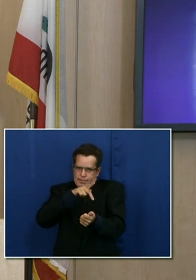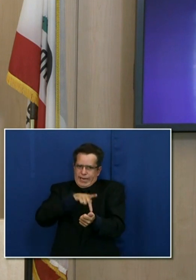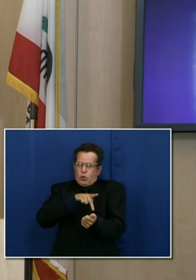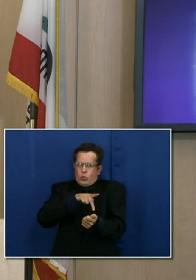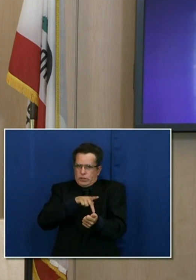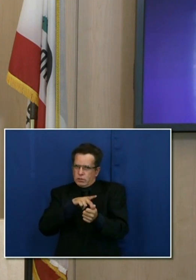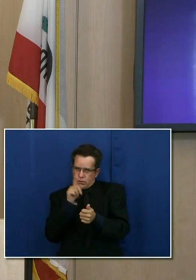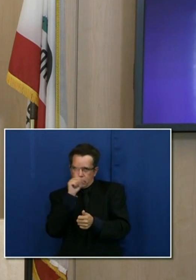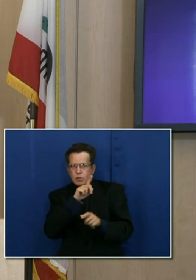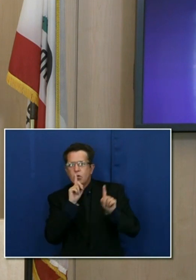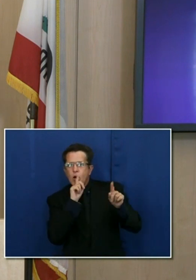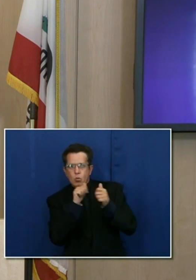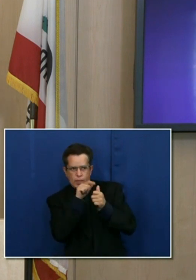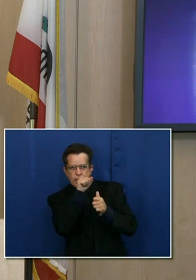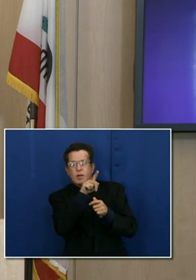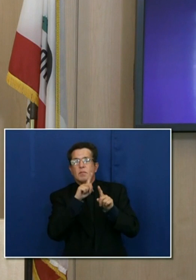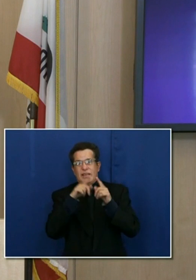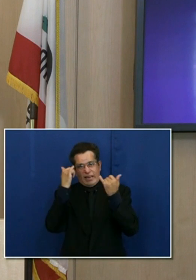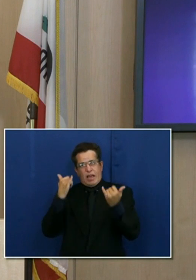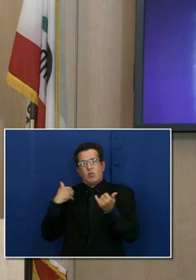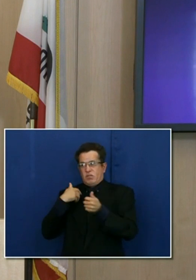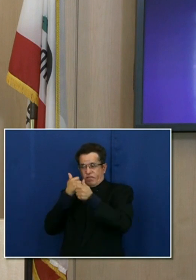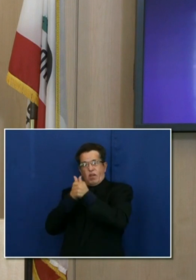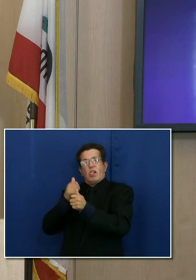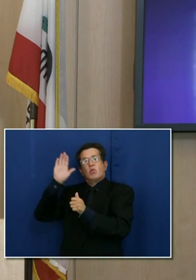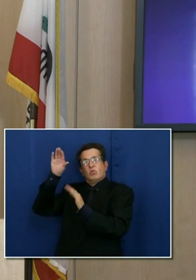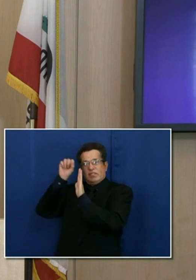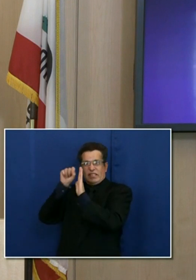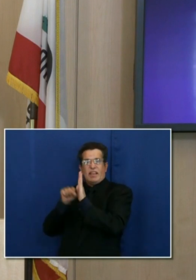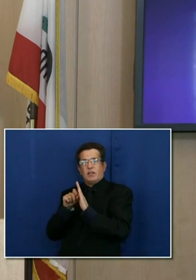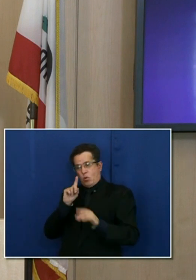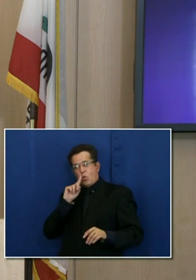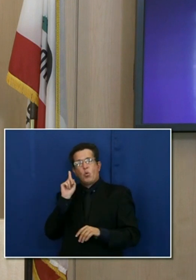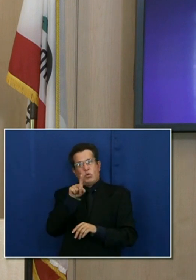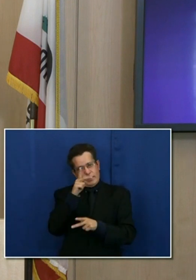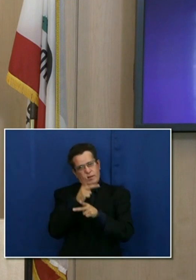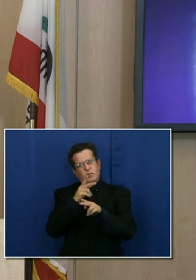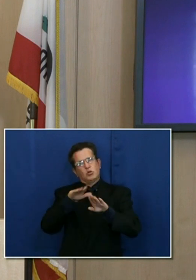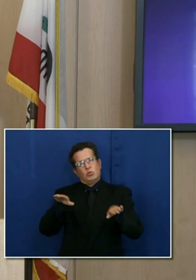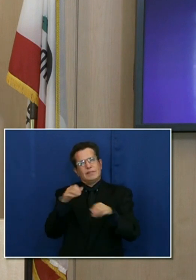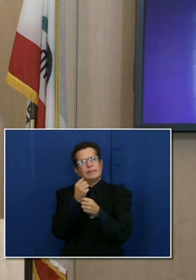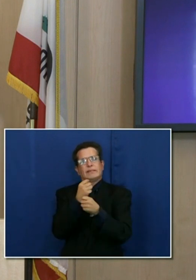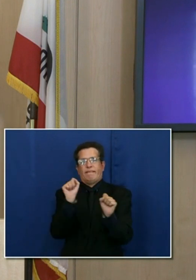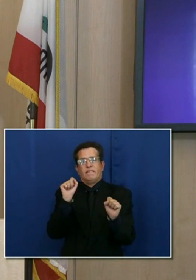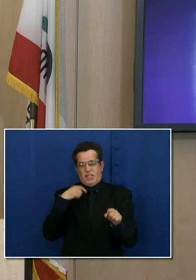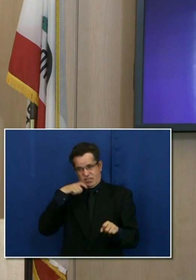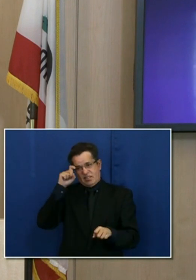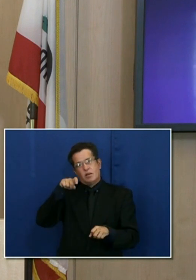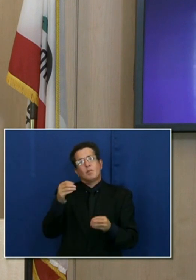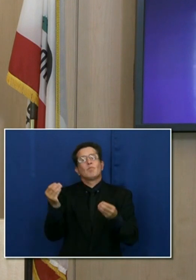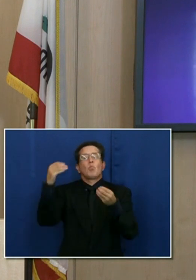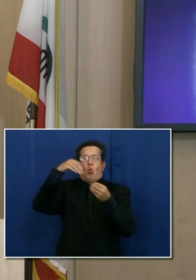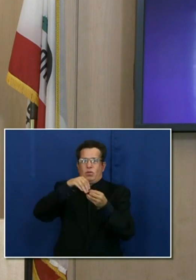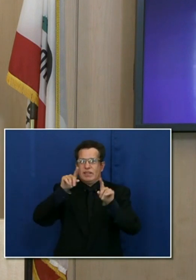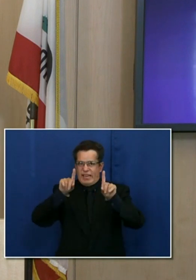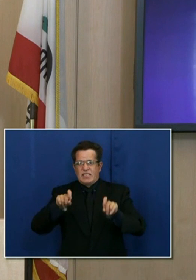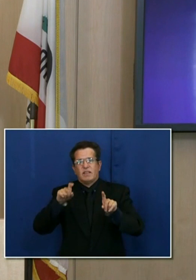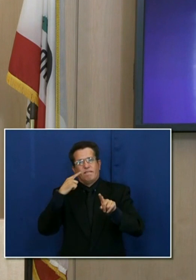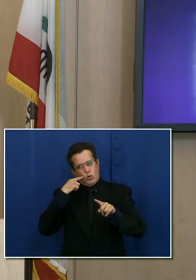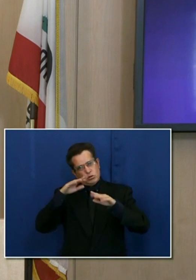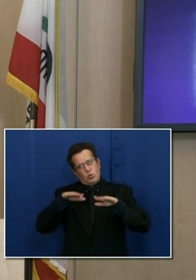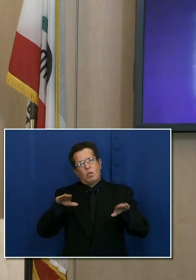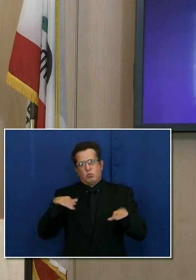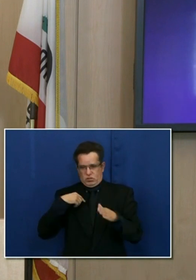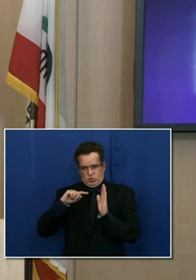expanding. The state's making it clear we got to keep kids safe. And so we're expanding our testing for children. We started